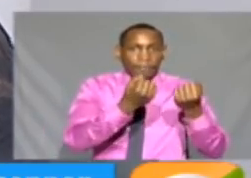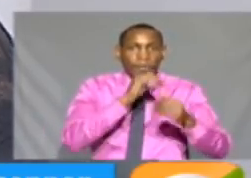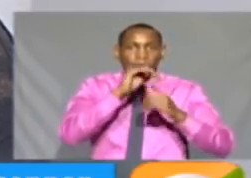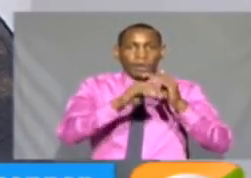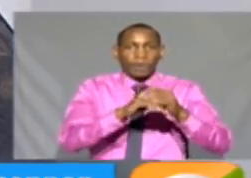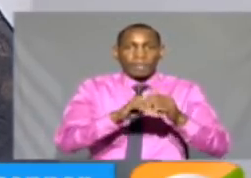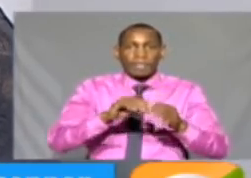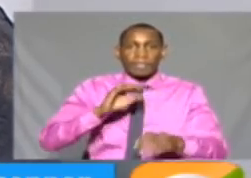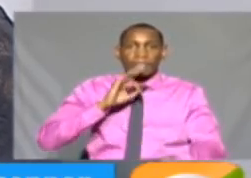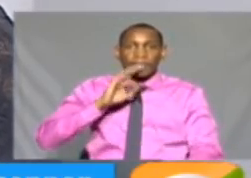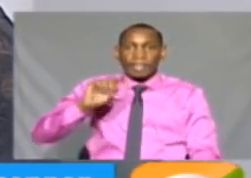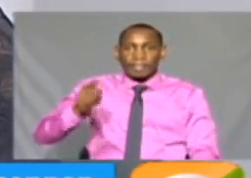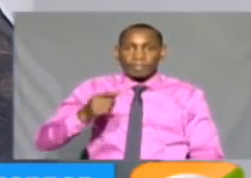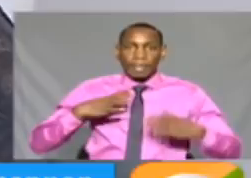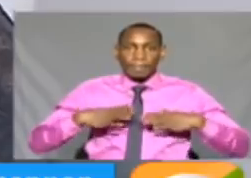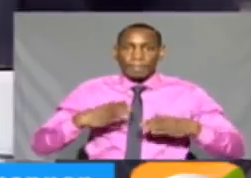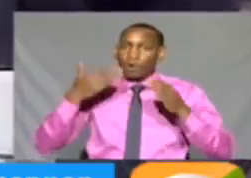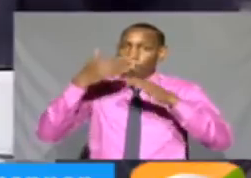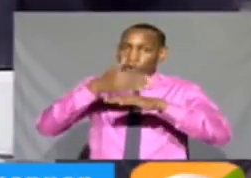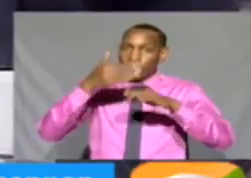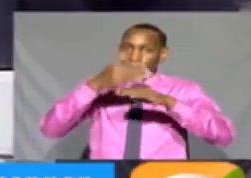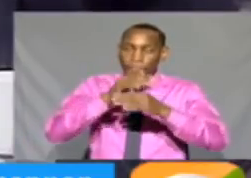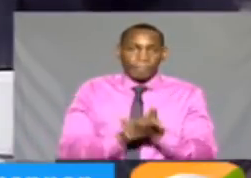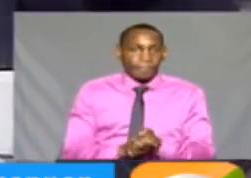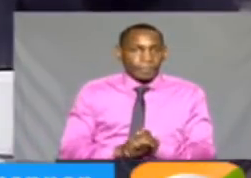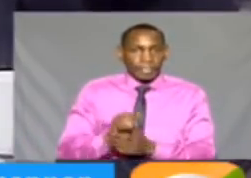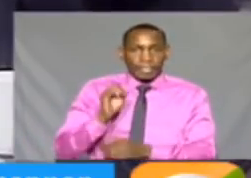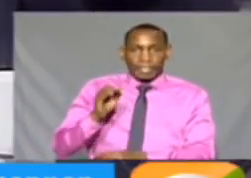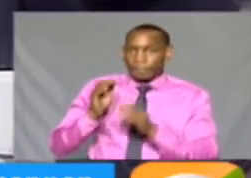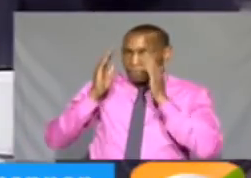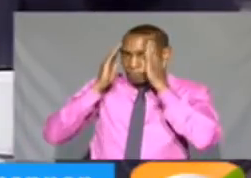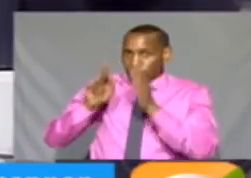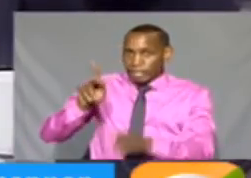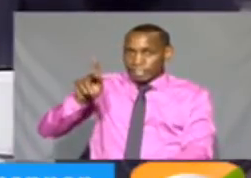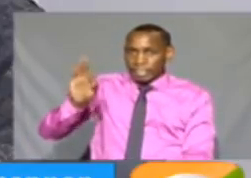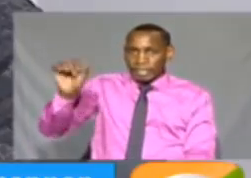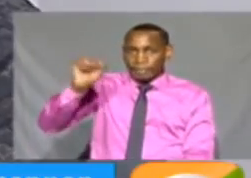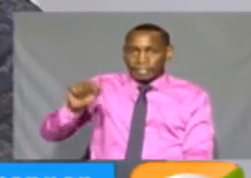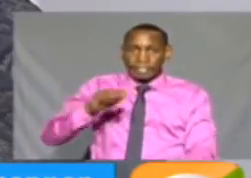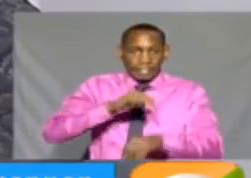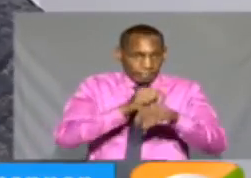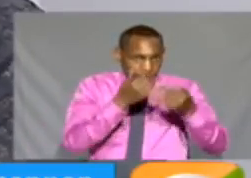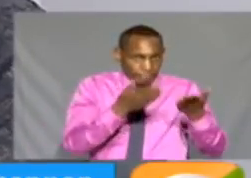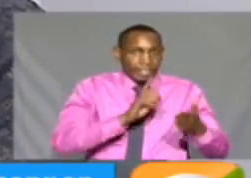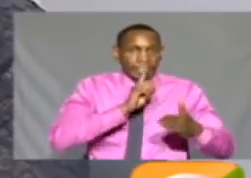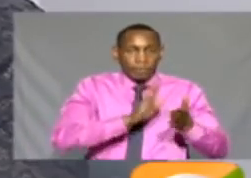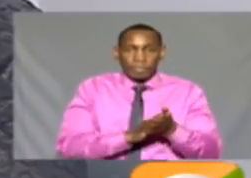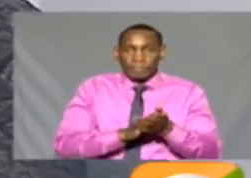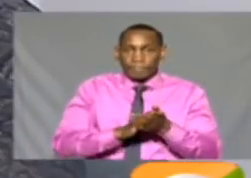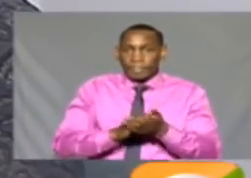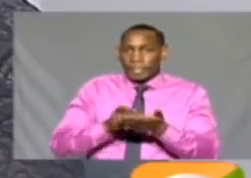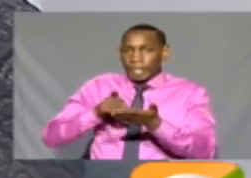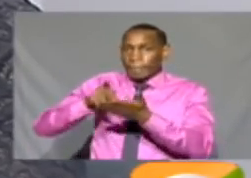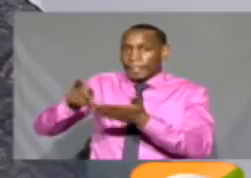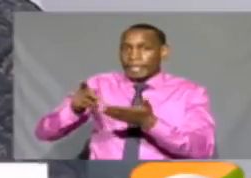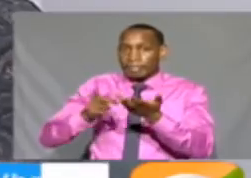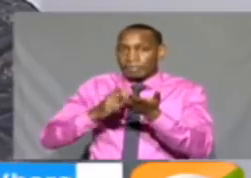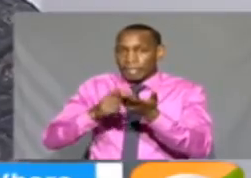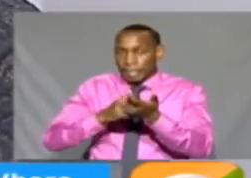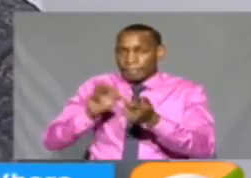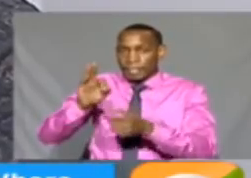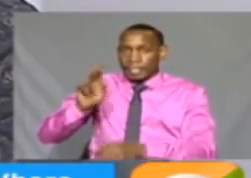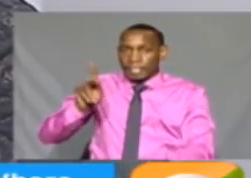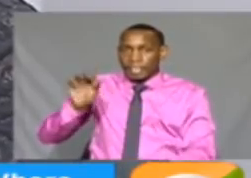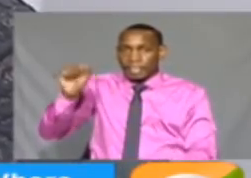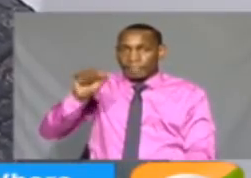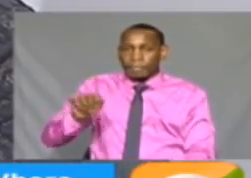these 300,000 people plus? So even as we're looking at Kenya Ferry, I think this is a moment to now say, how much are we funding Kenya Ferry Services? Are they